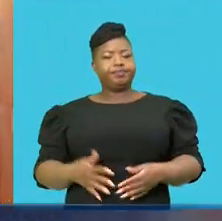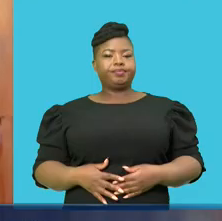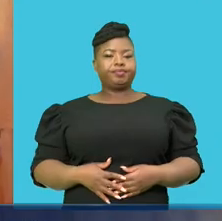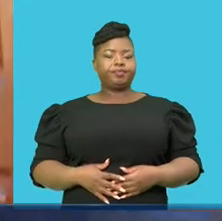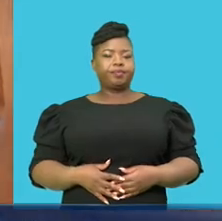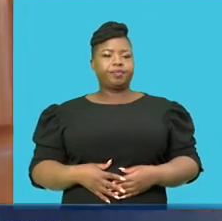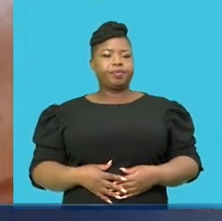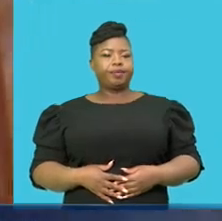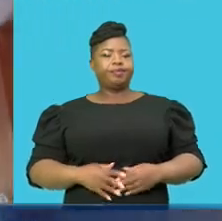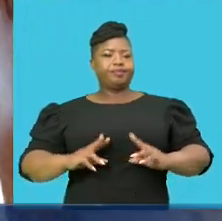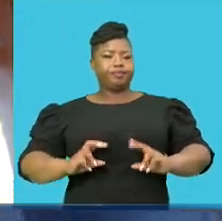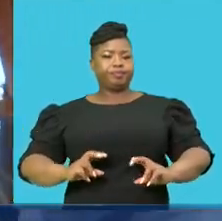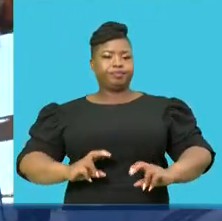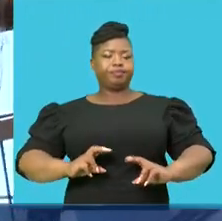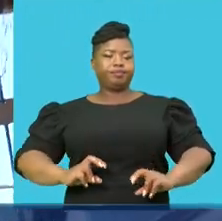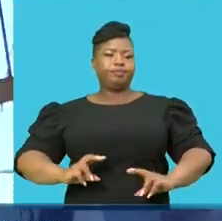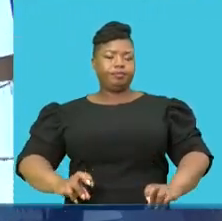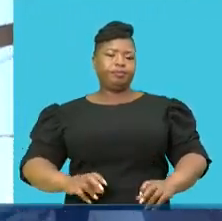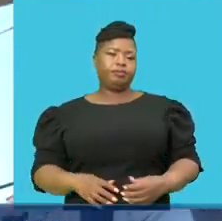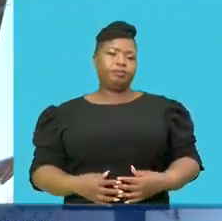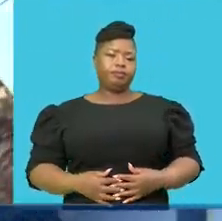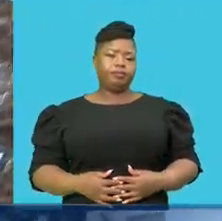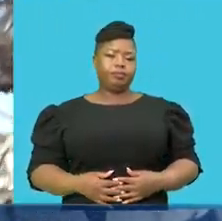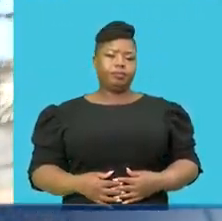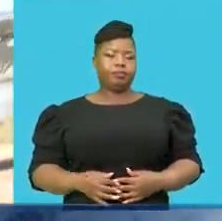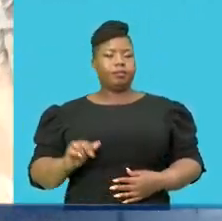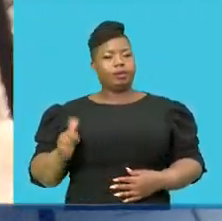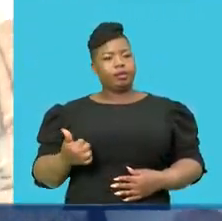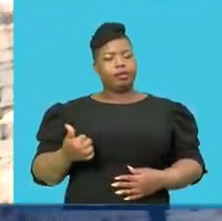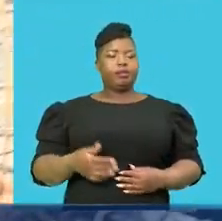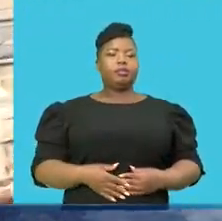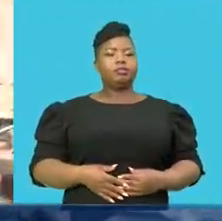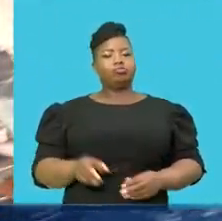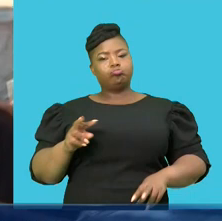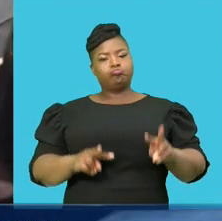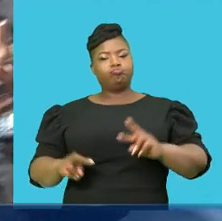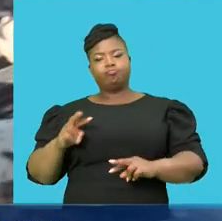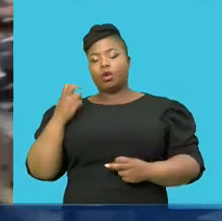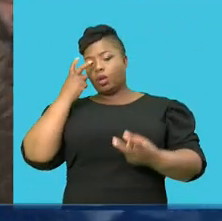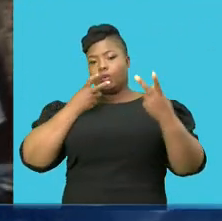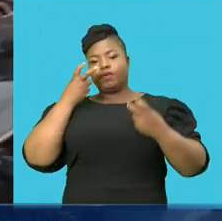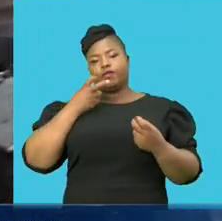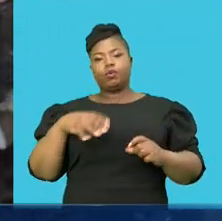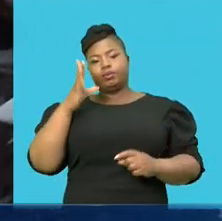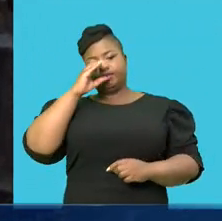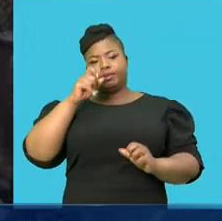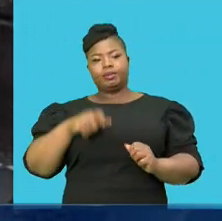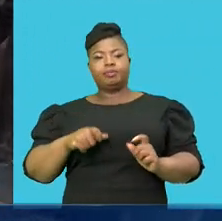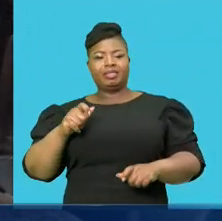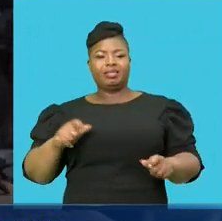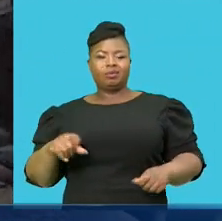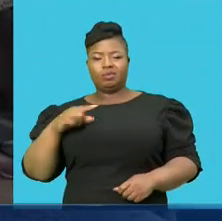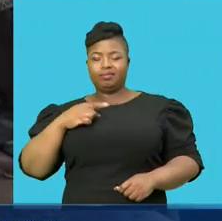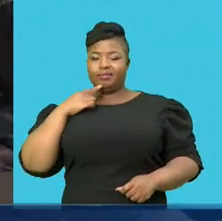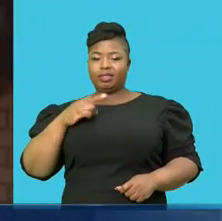preliminary investigation and then we went searching for the suspects because we were told